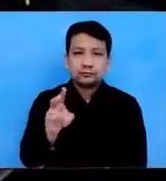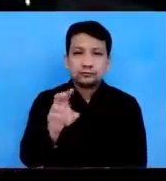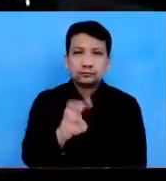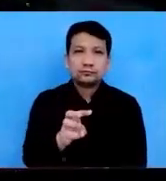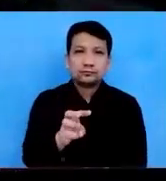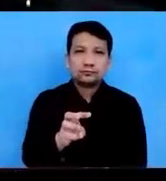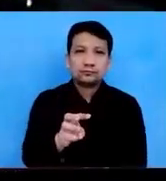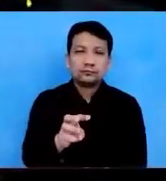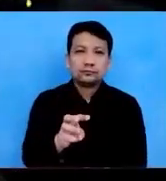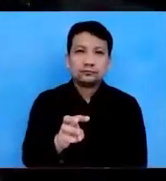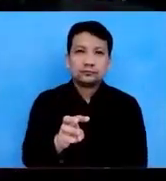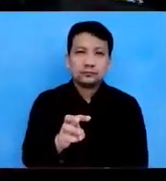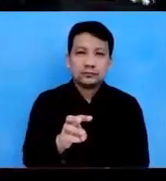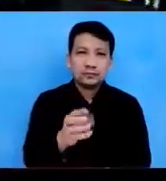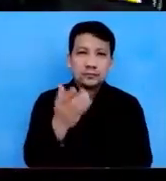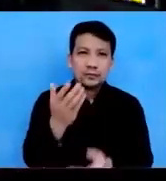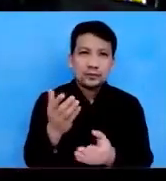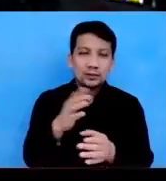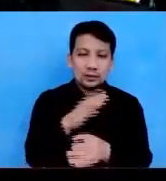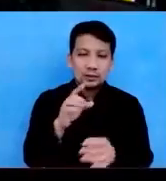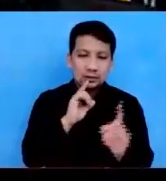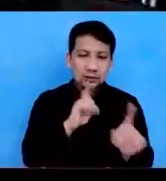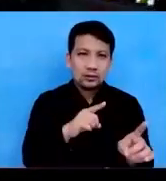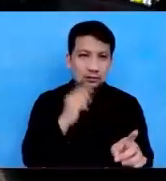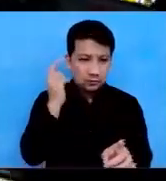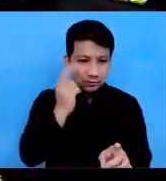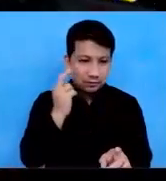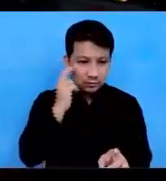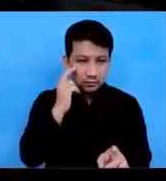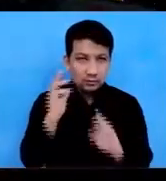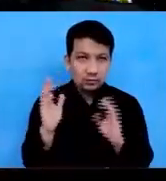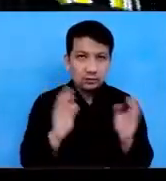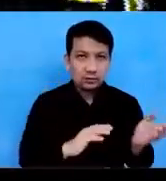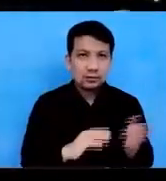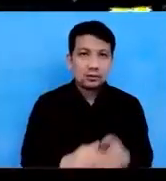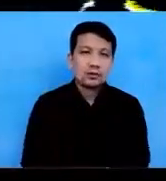176, including the reported cause of death.